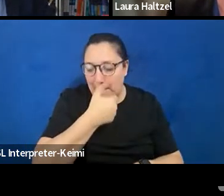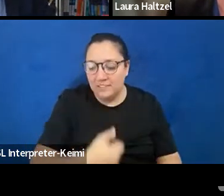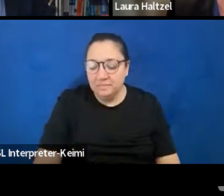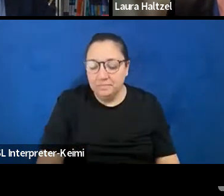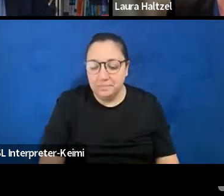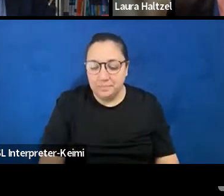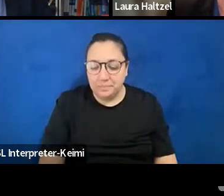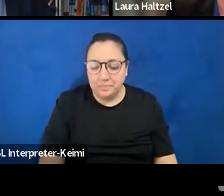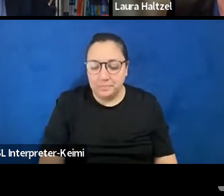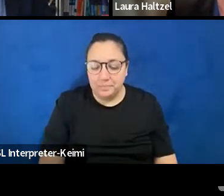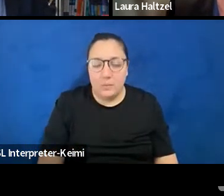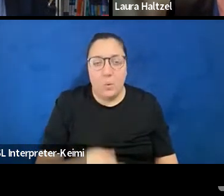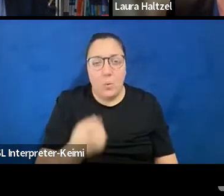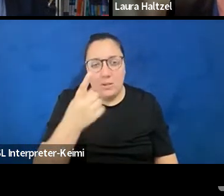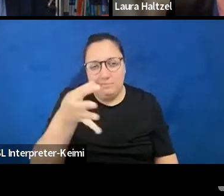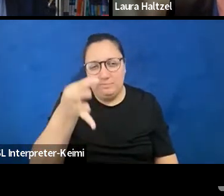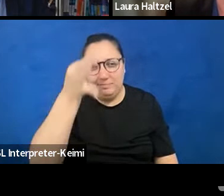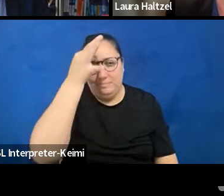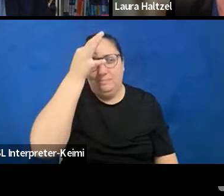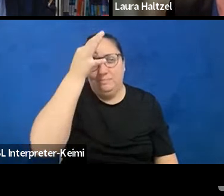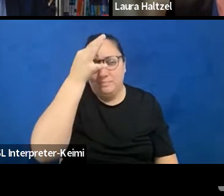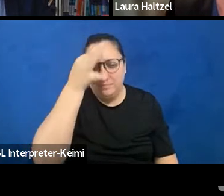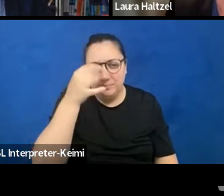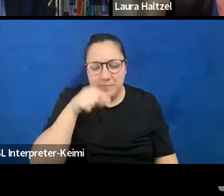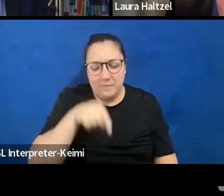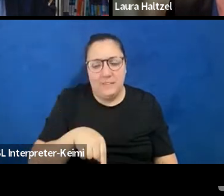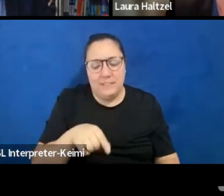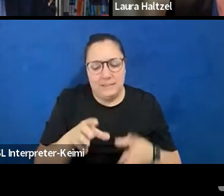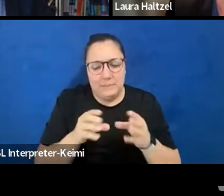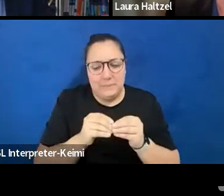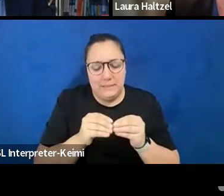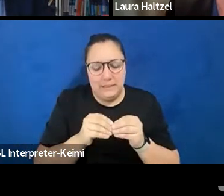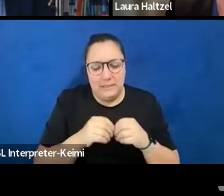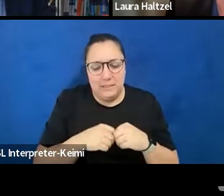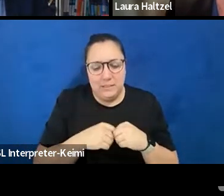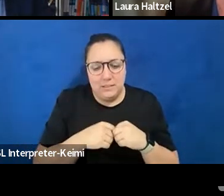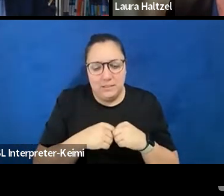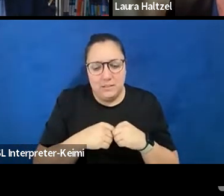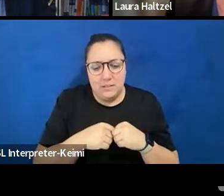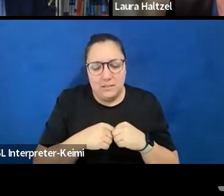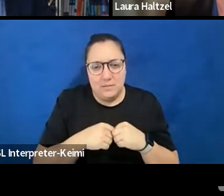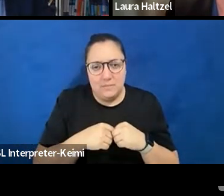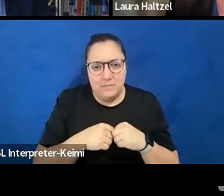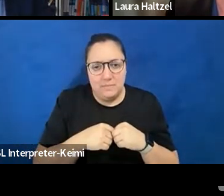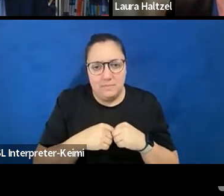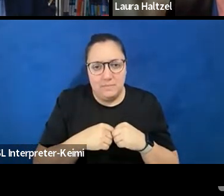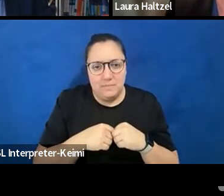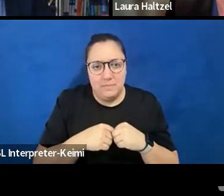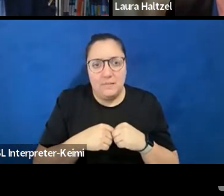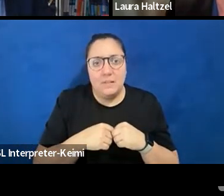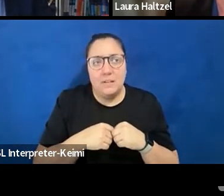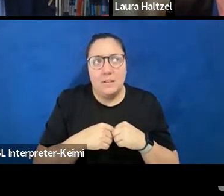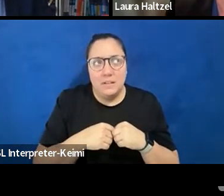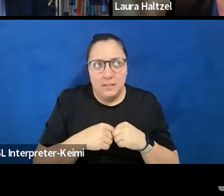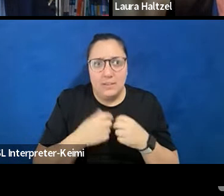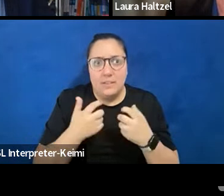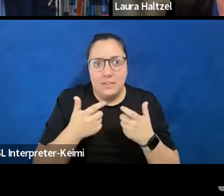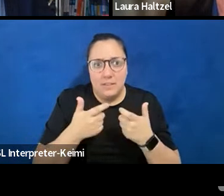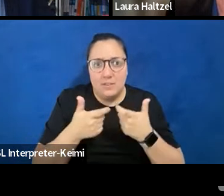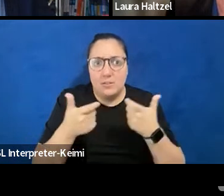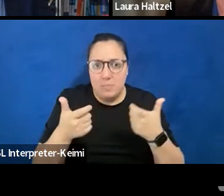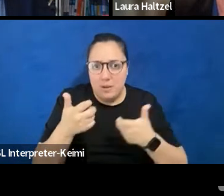One takeaway I got from this conversation is Social Security has a big problem coming up. We need to act, and it's better to